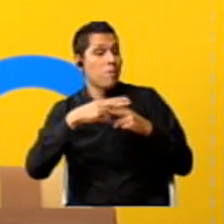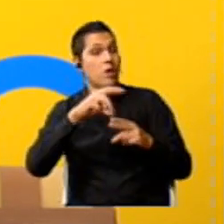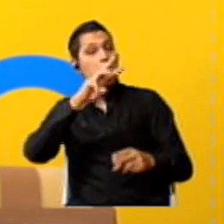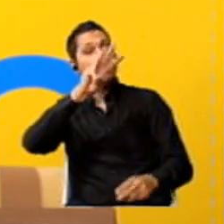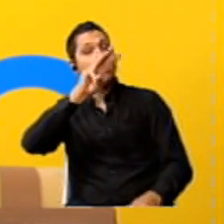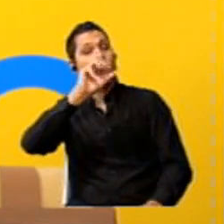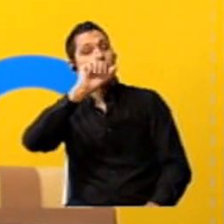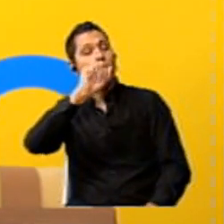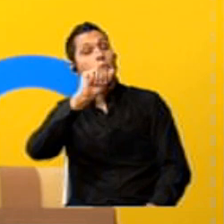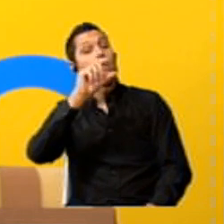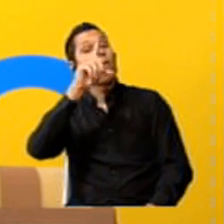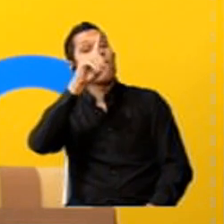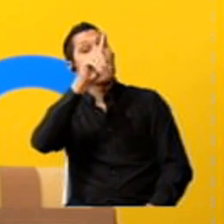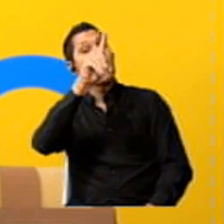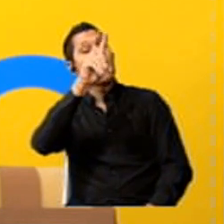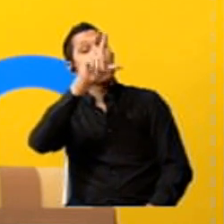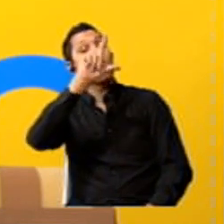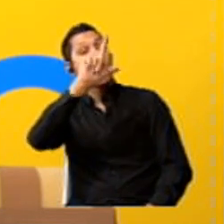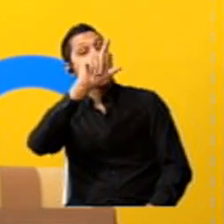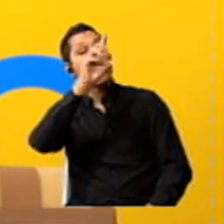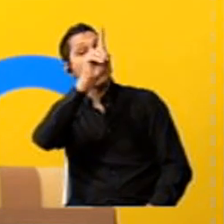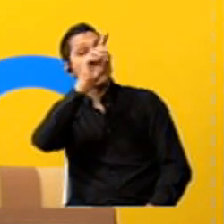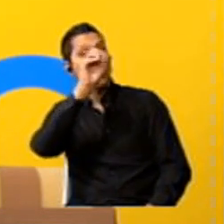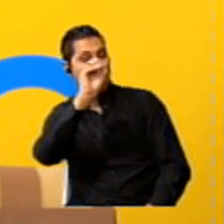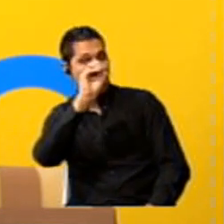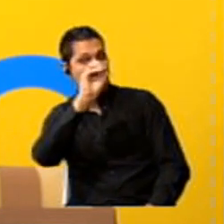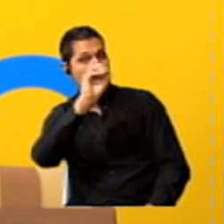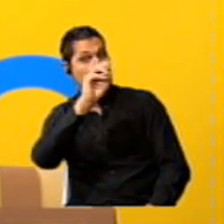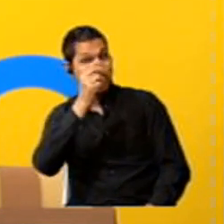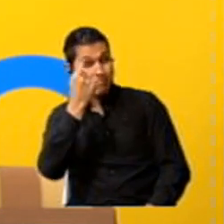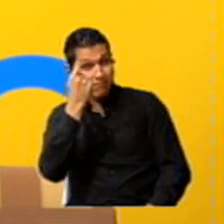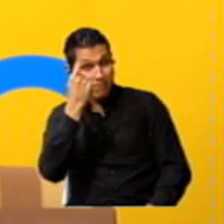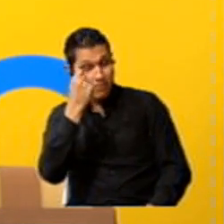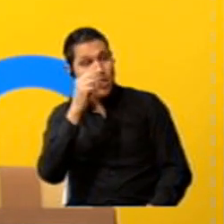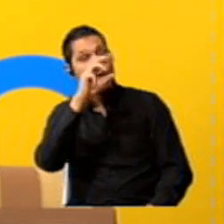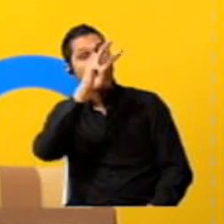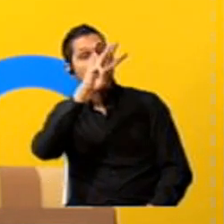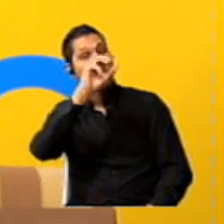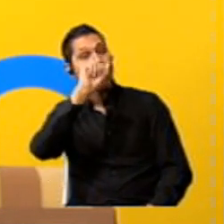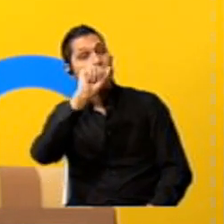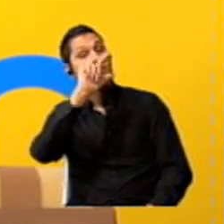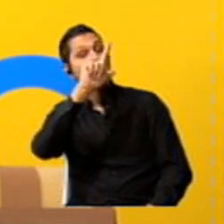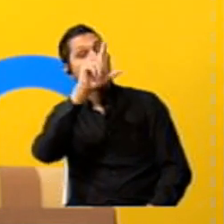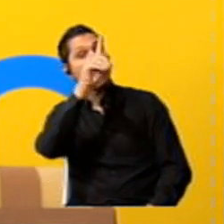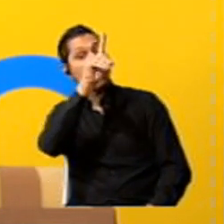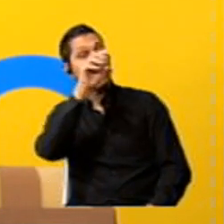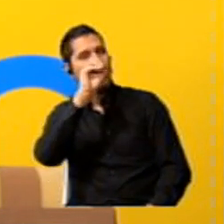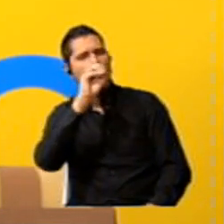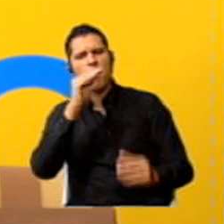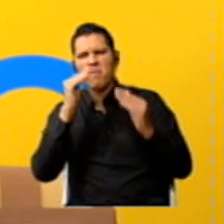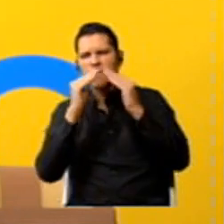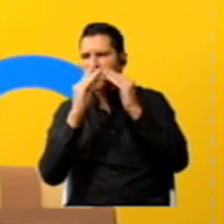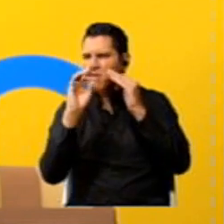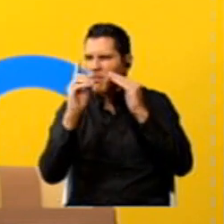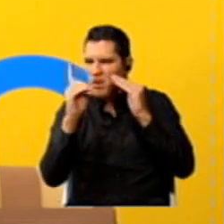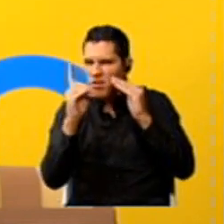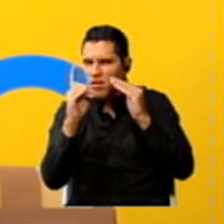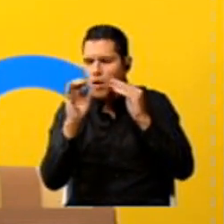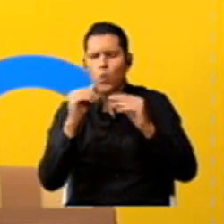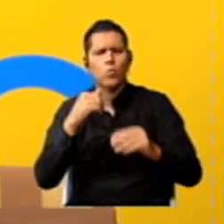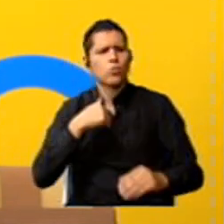Waldo. Very good. And where do you live, Waldo? I live in